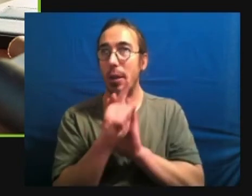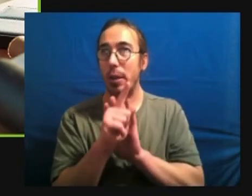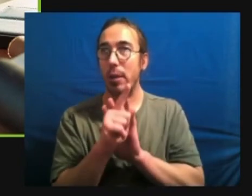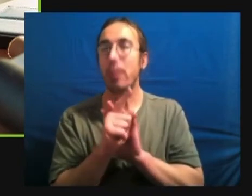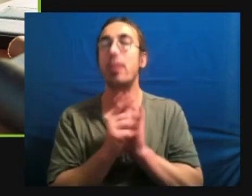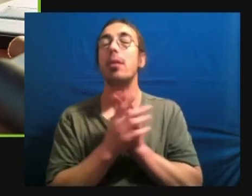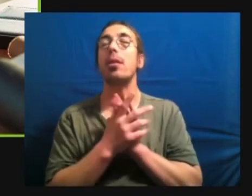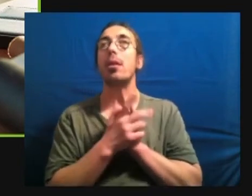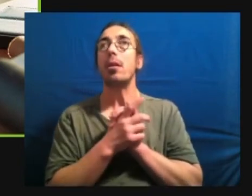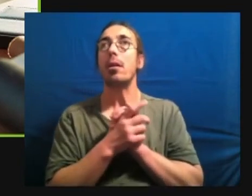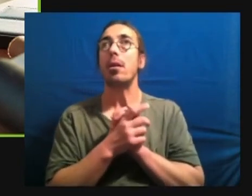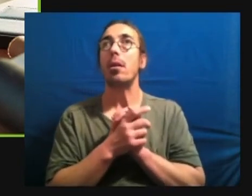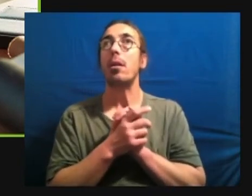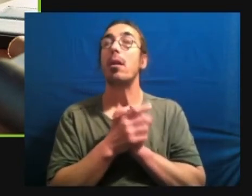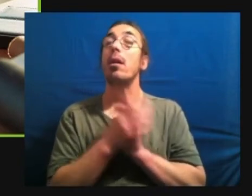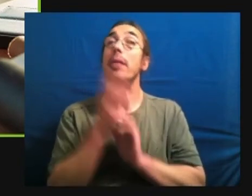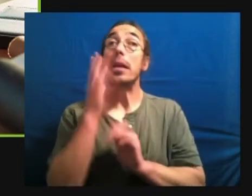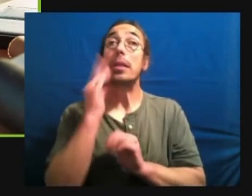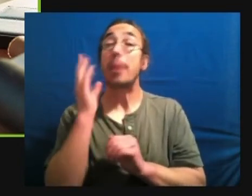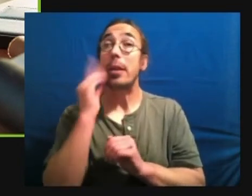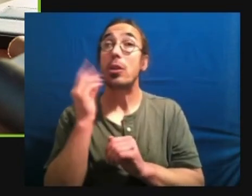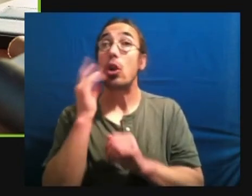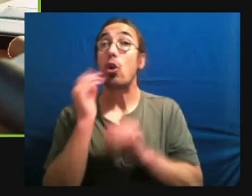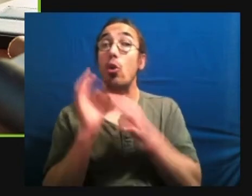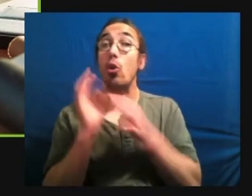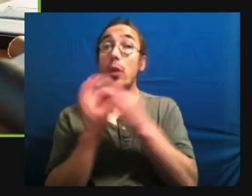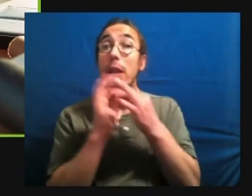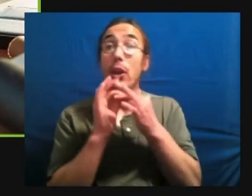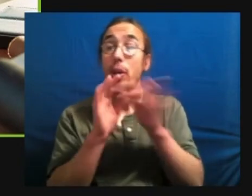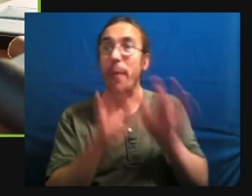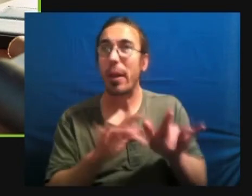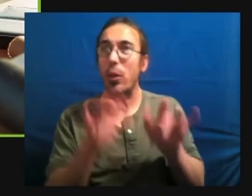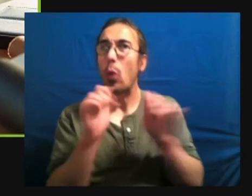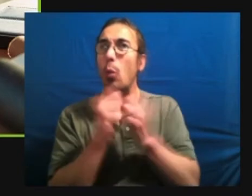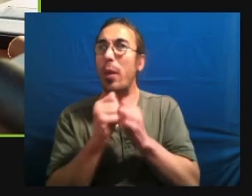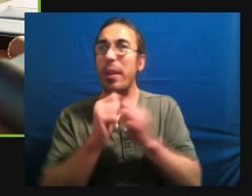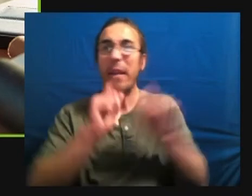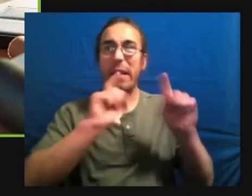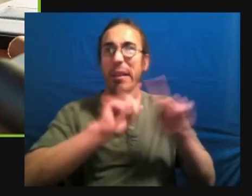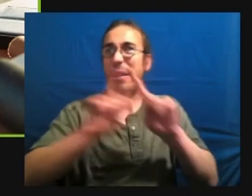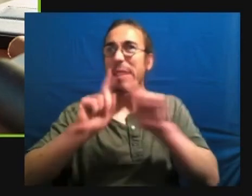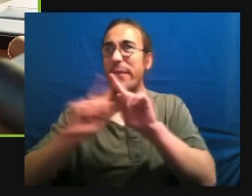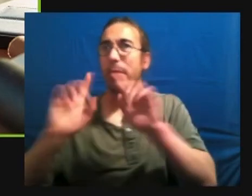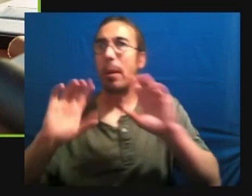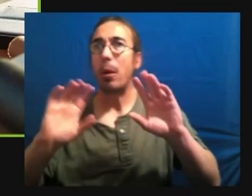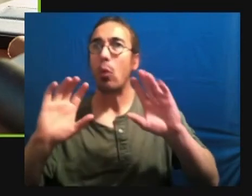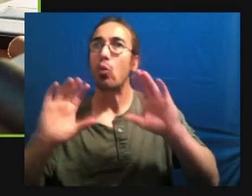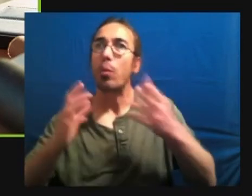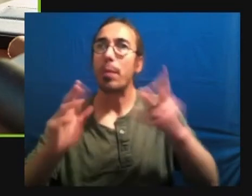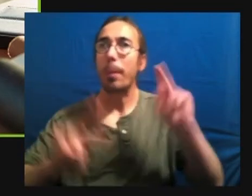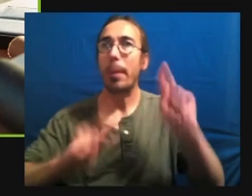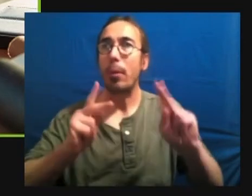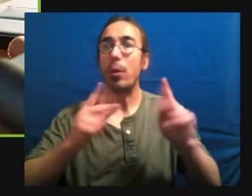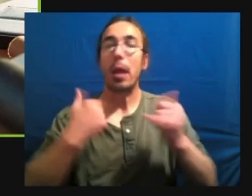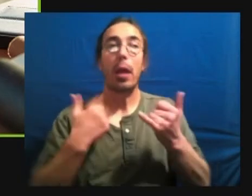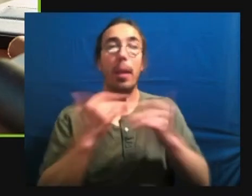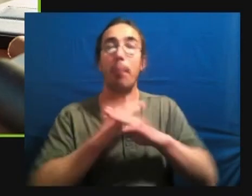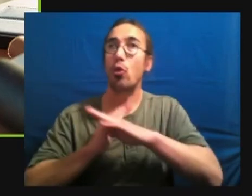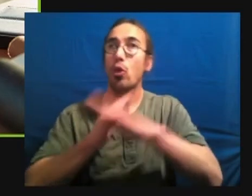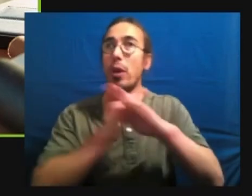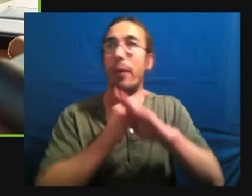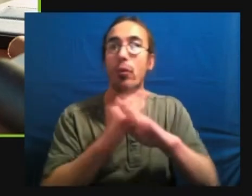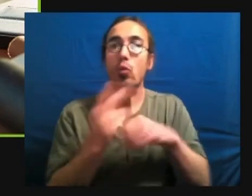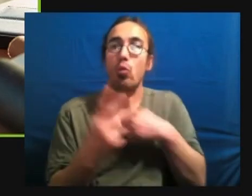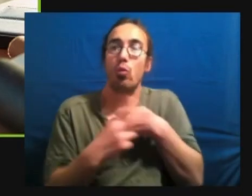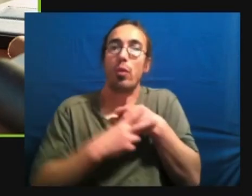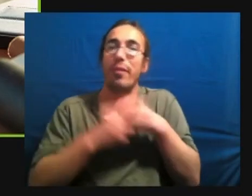and experience relational empathy with marginalized populations. They now experience protective empathy to want to preserve access